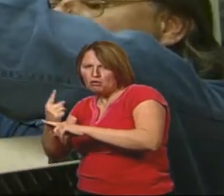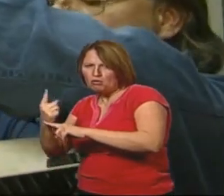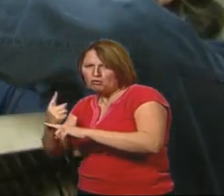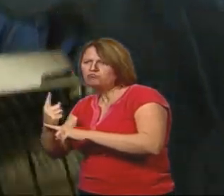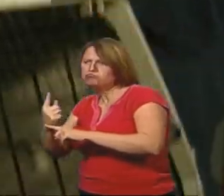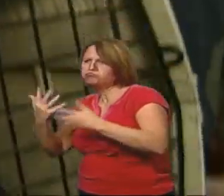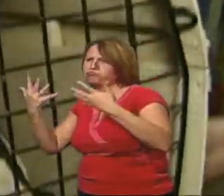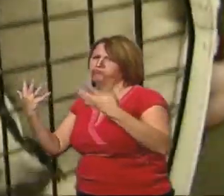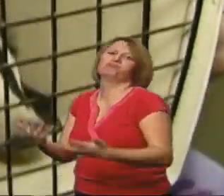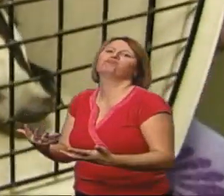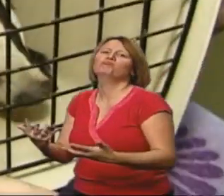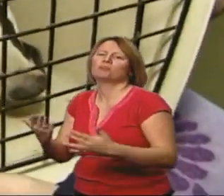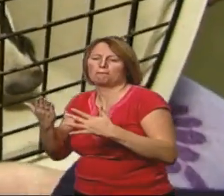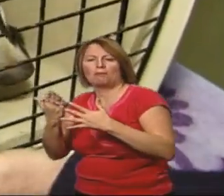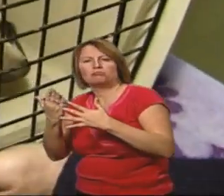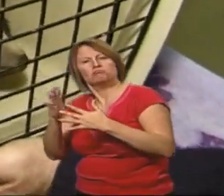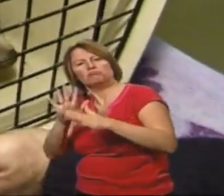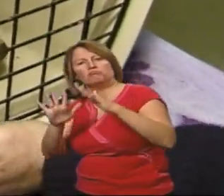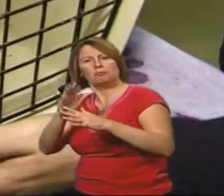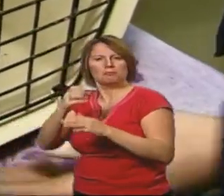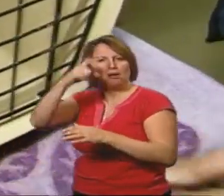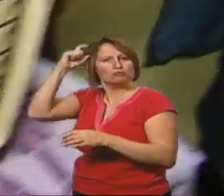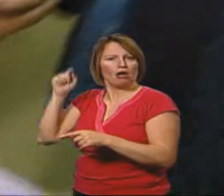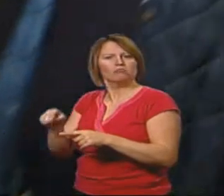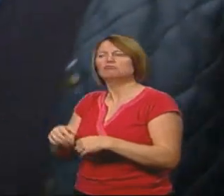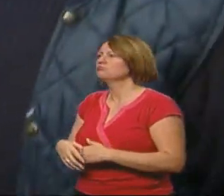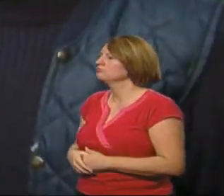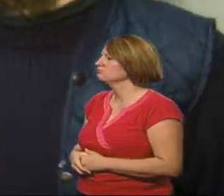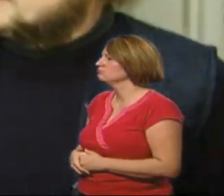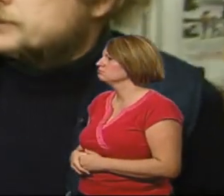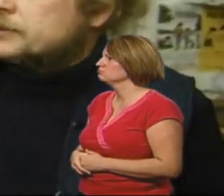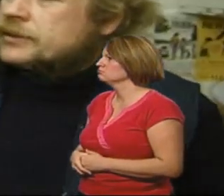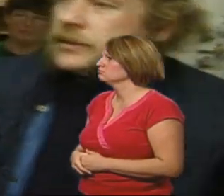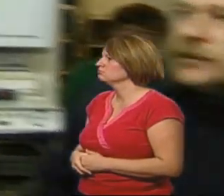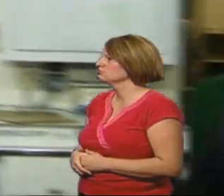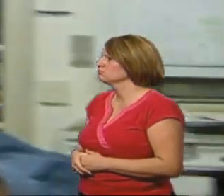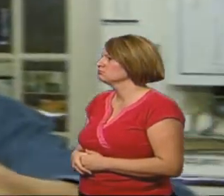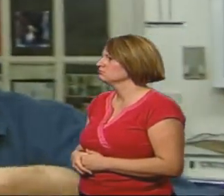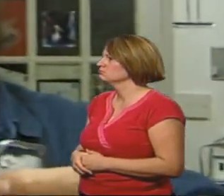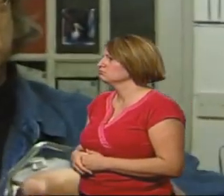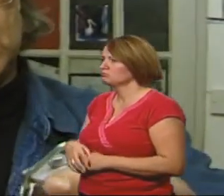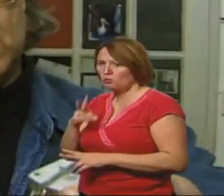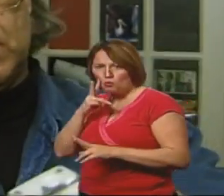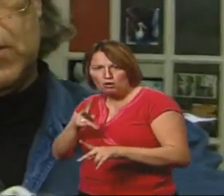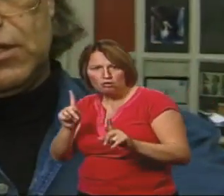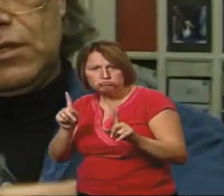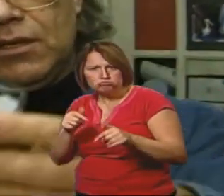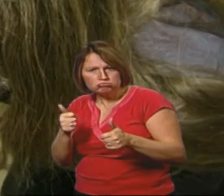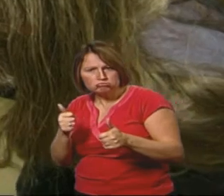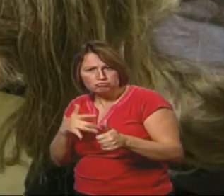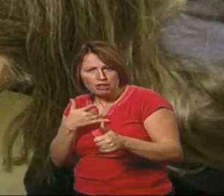12 and a half, less 3. 9 and a 9.5, so medium size